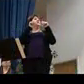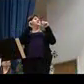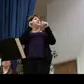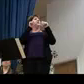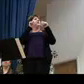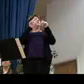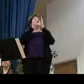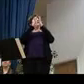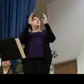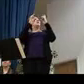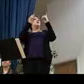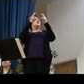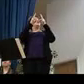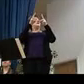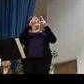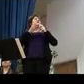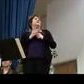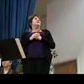get up!